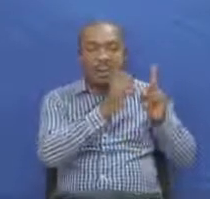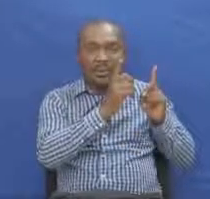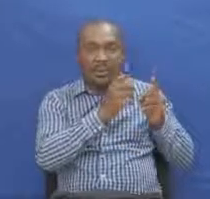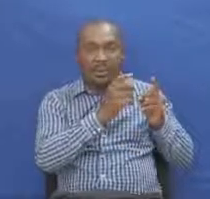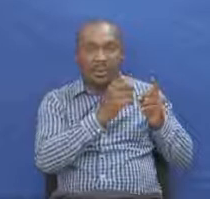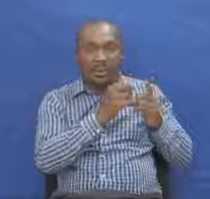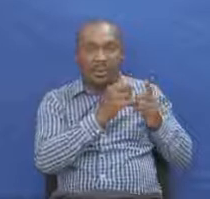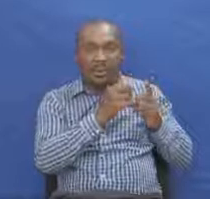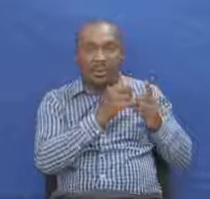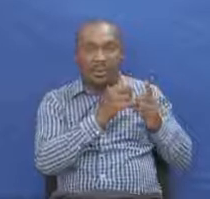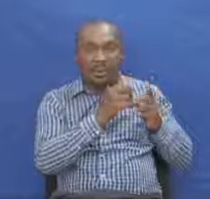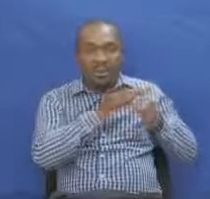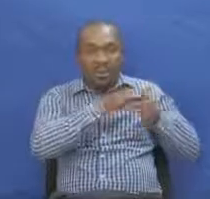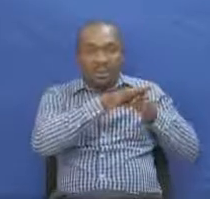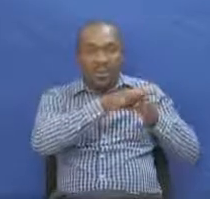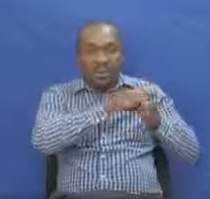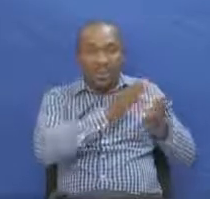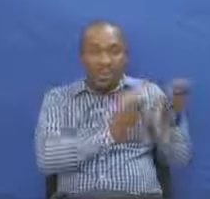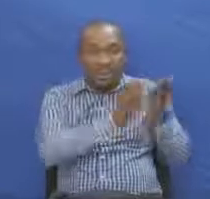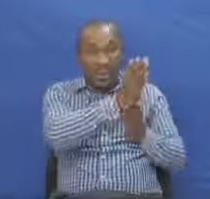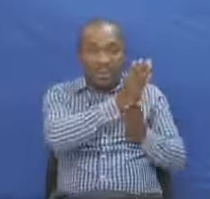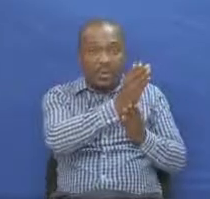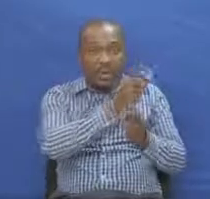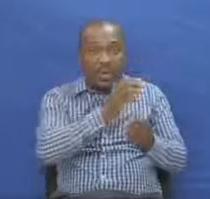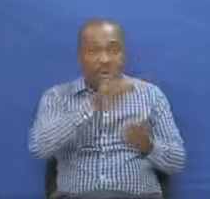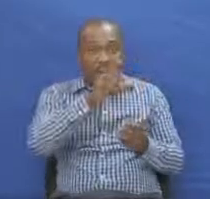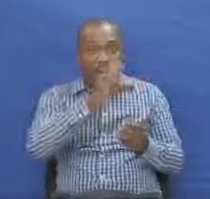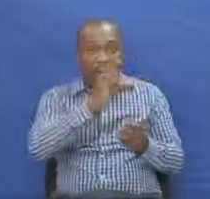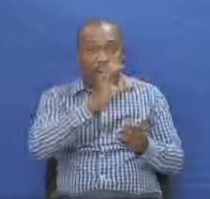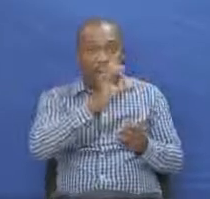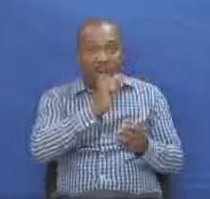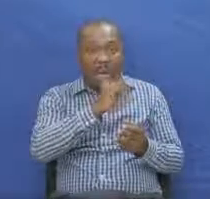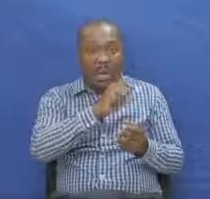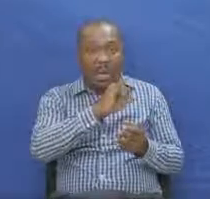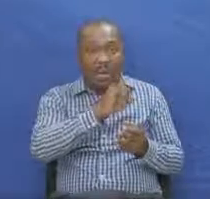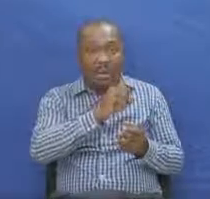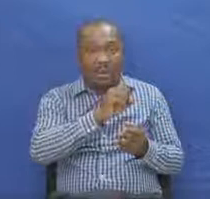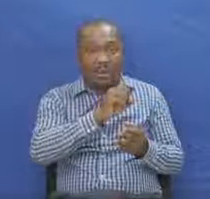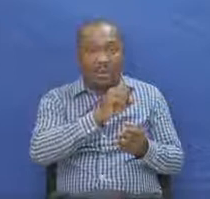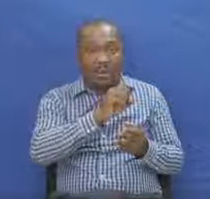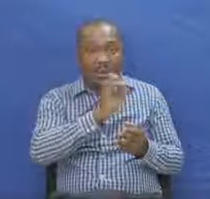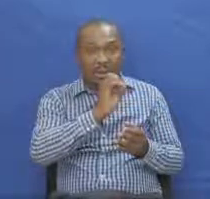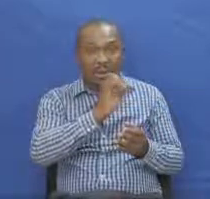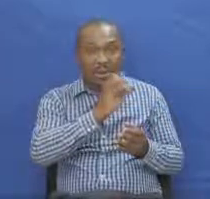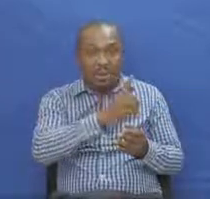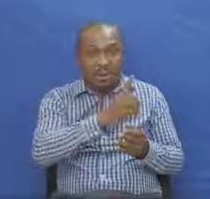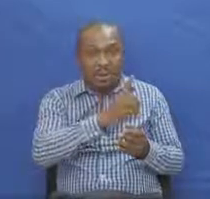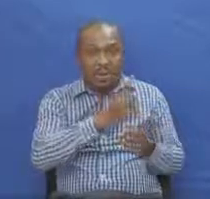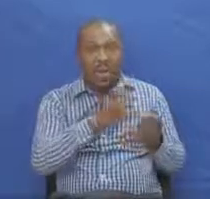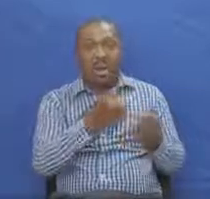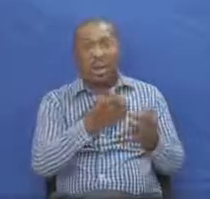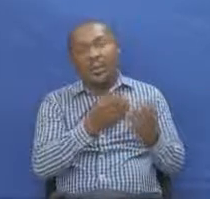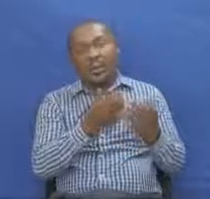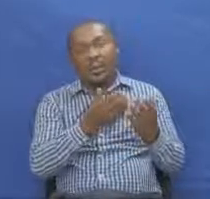active dividing cells are located on the tips of roots and shoots. The active